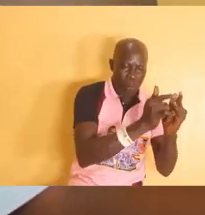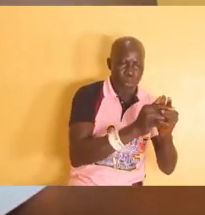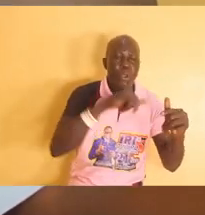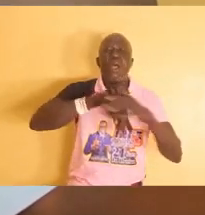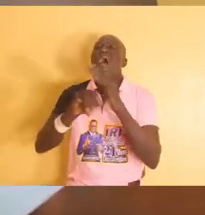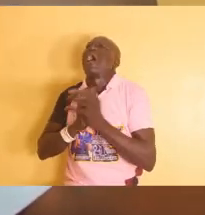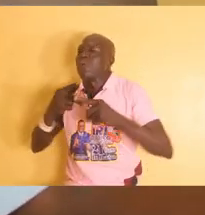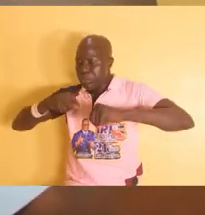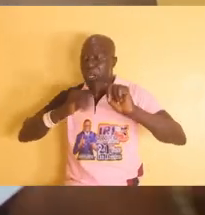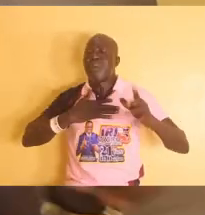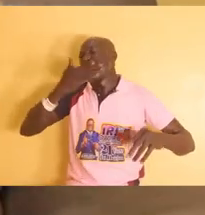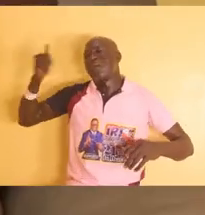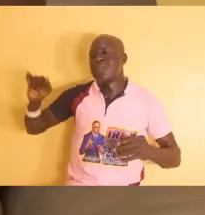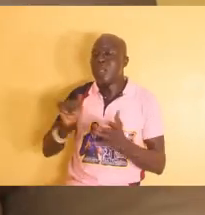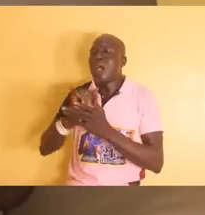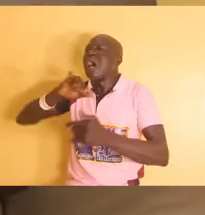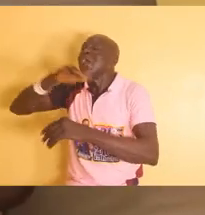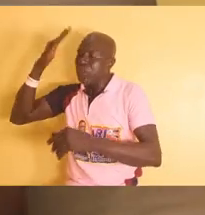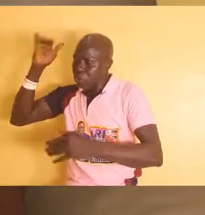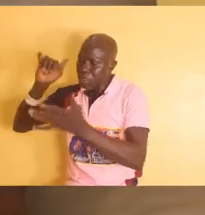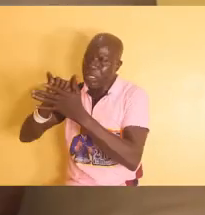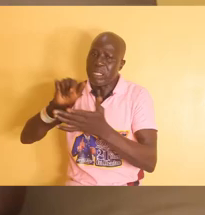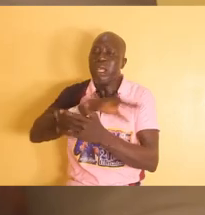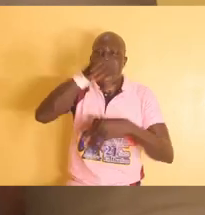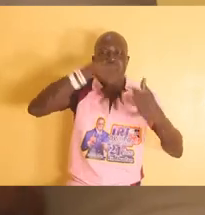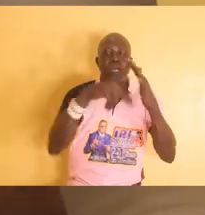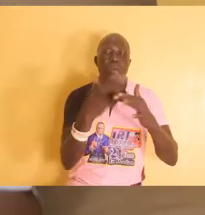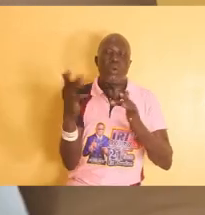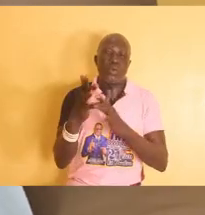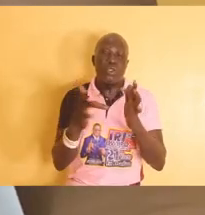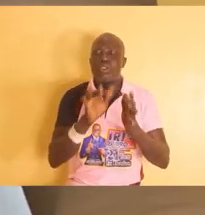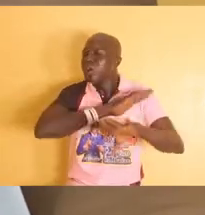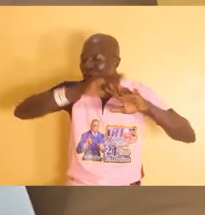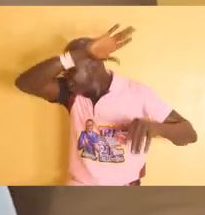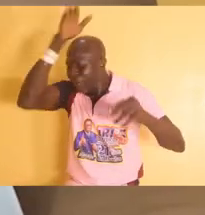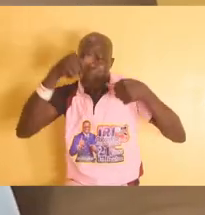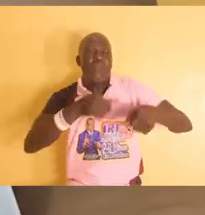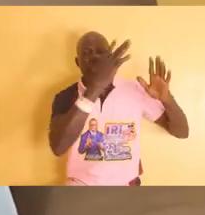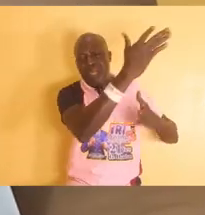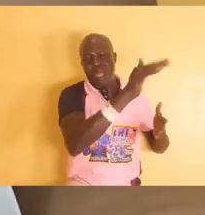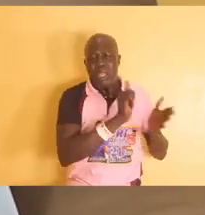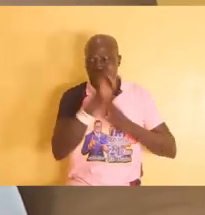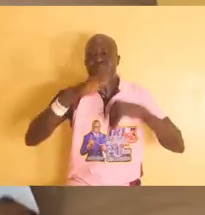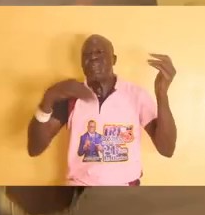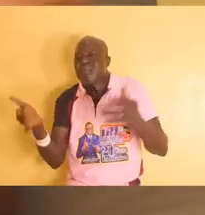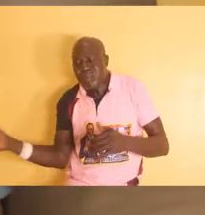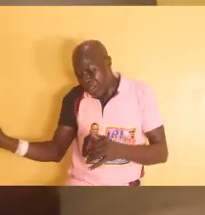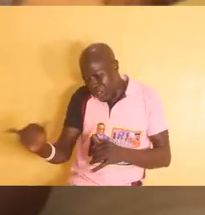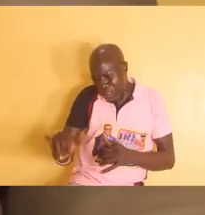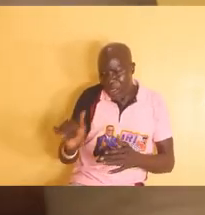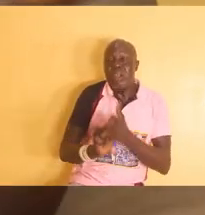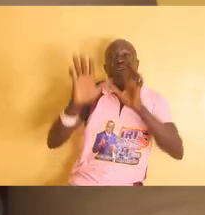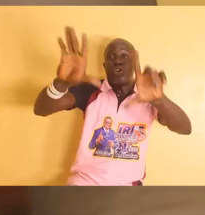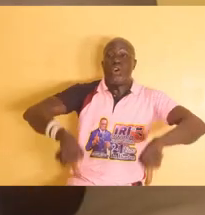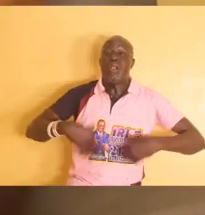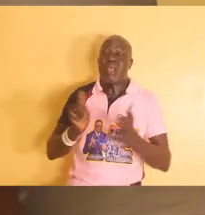To the camp. Máa gbìyànjú eléyìí. I will try this. Torí pé mo mọ̀ yín bẹ́ẹ̀. Because I know that. Takabu daya. In the name of Jesus. O gbọ́dọ̀ wá bẹ́ẹ̀. You must not be there. Kí n kan wà bákan náà. And your life will be. Ayé